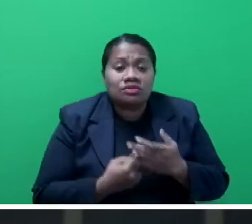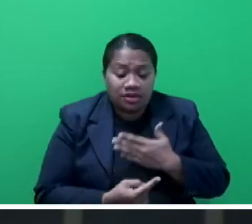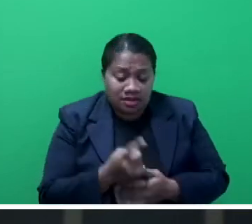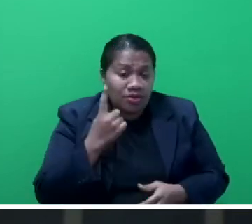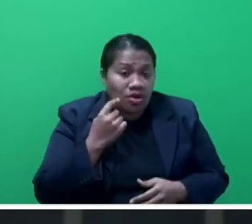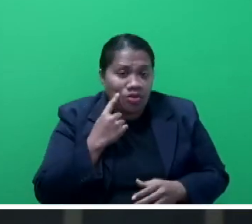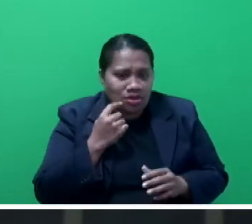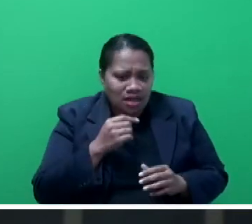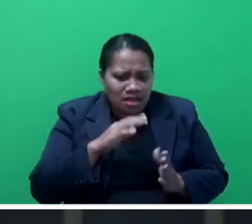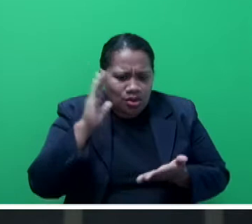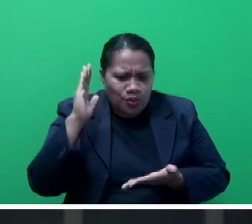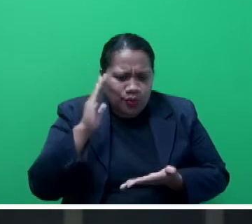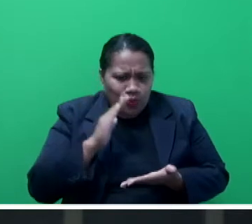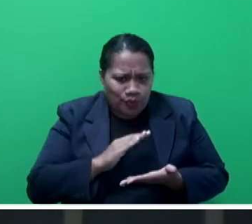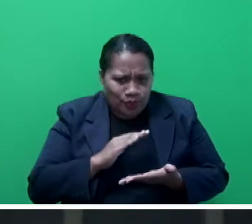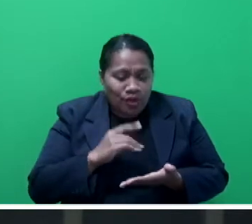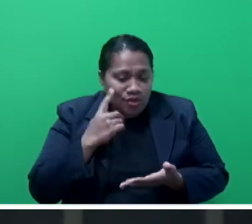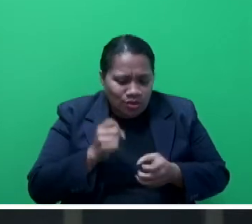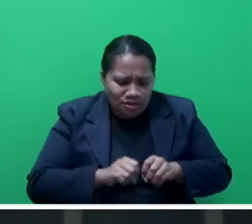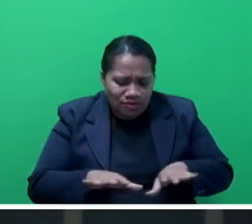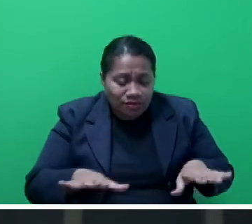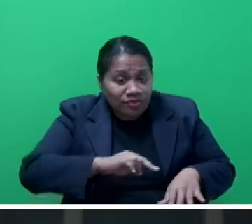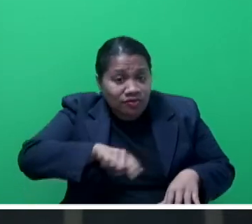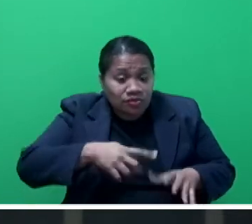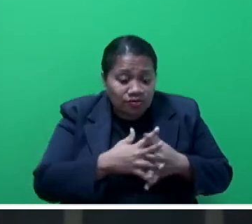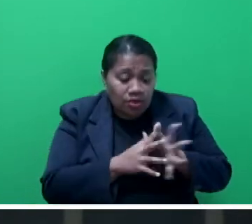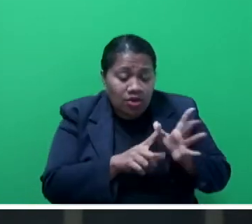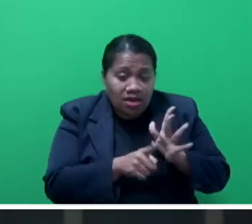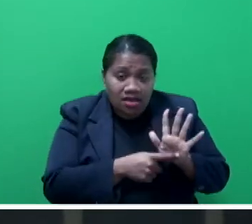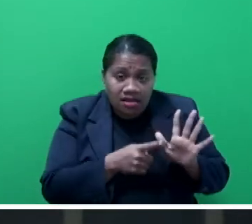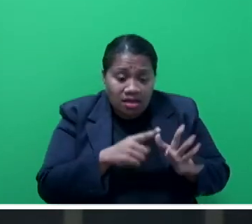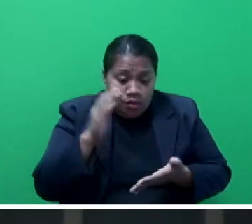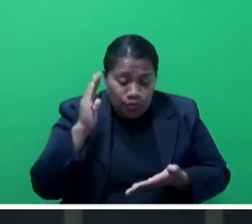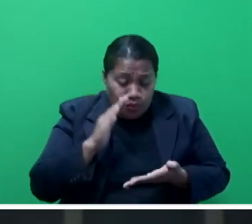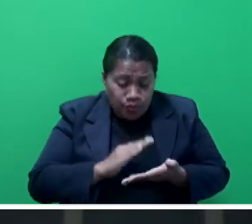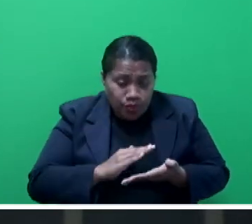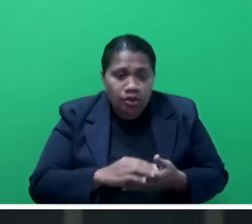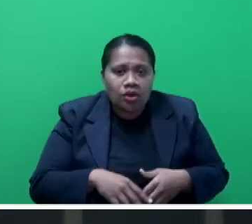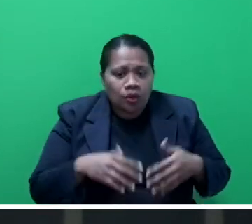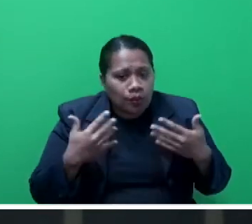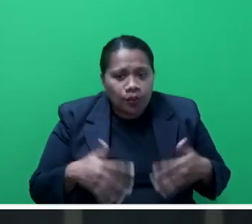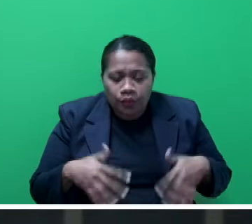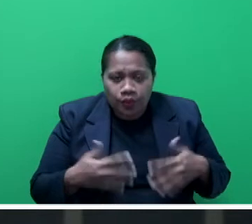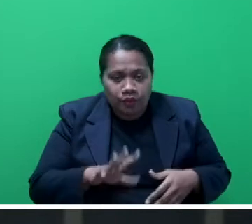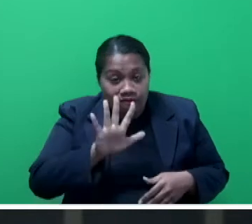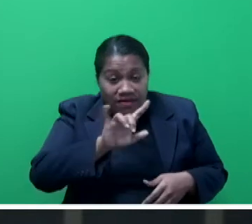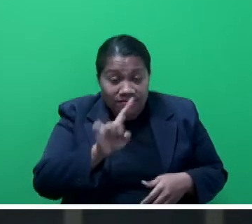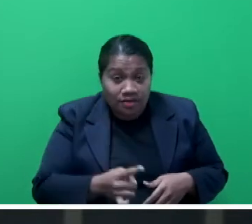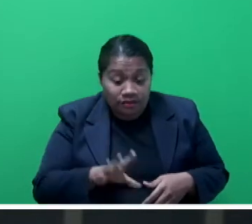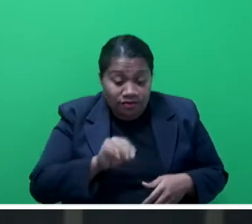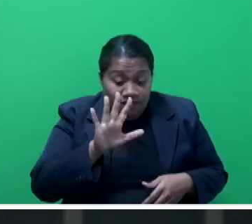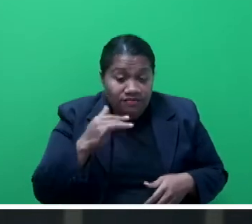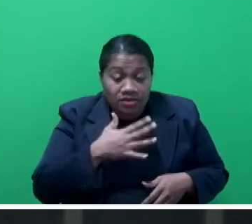produced. For Suva's Waila and Tamamo treatment plants, a decrease in water produced was experienced from